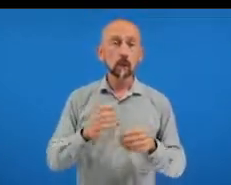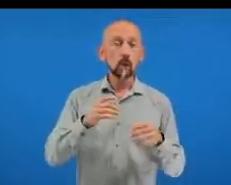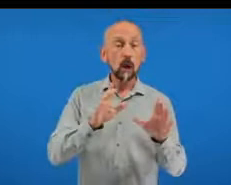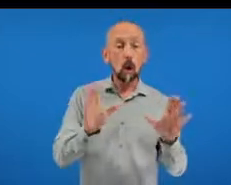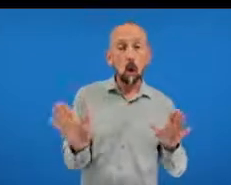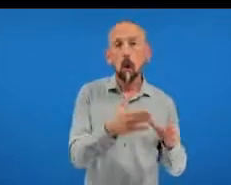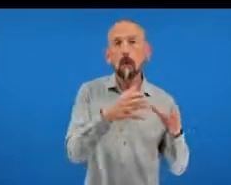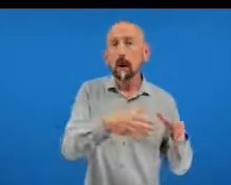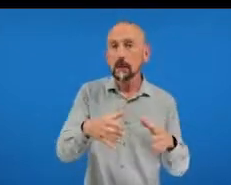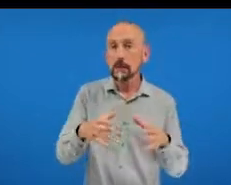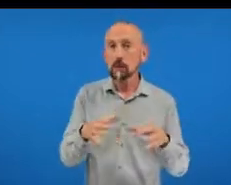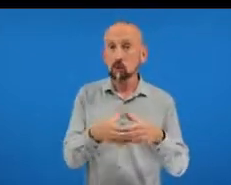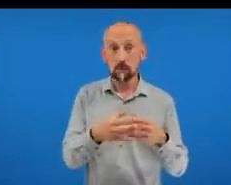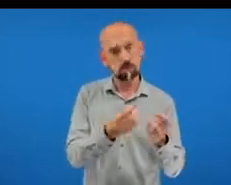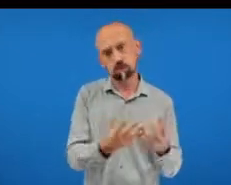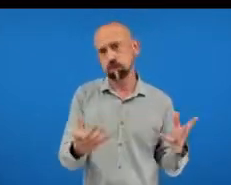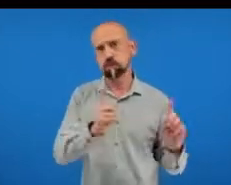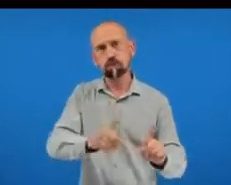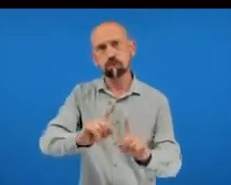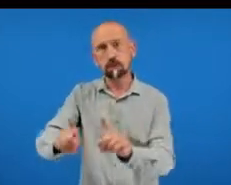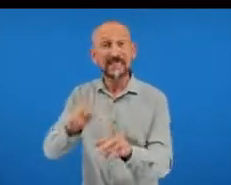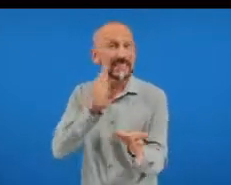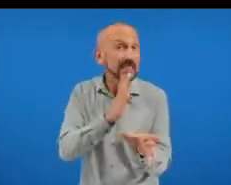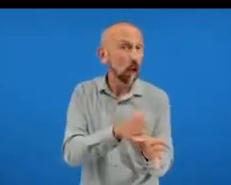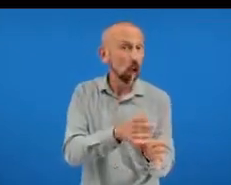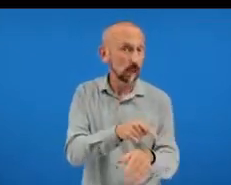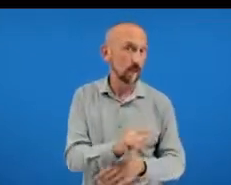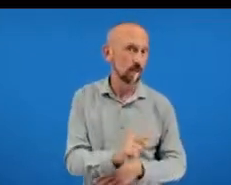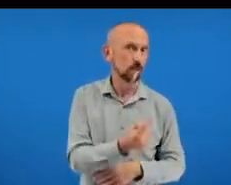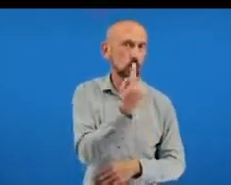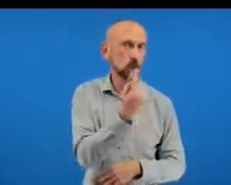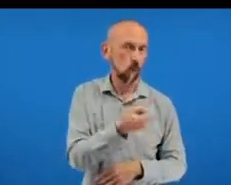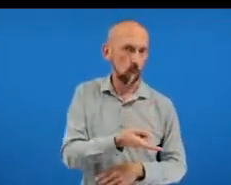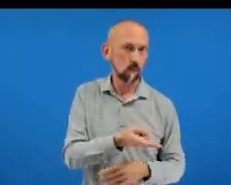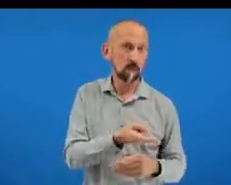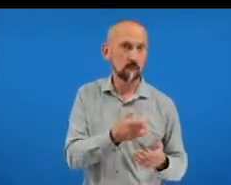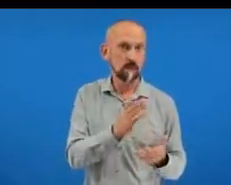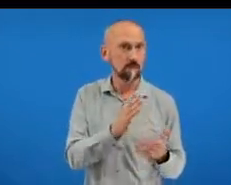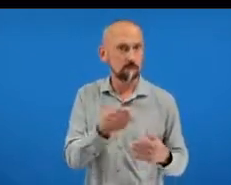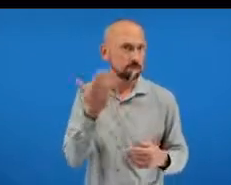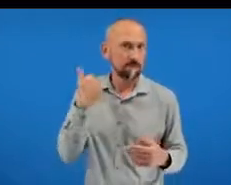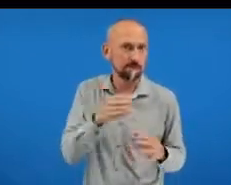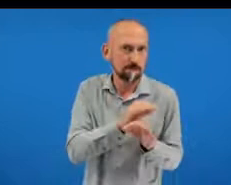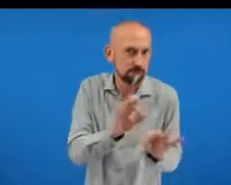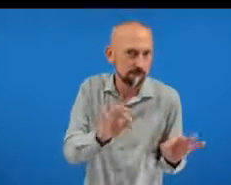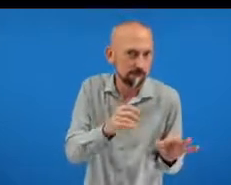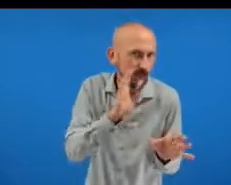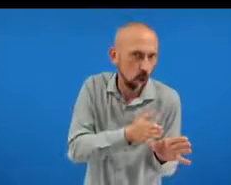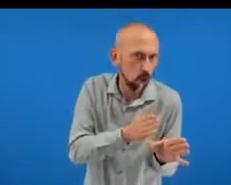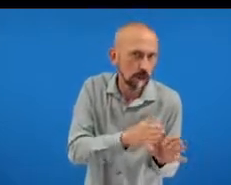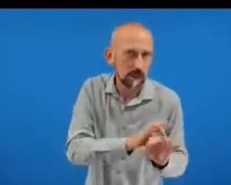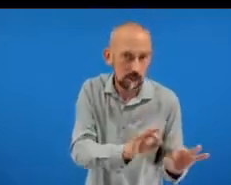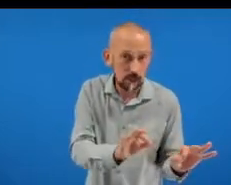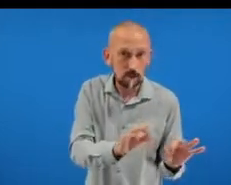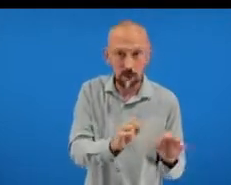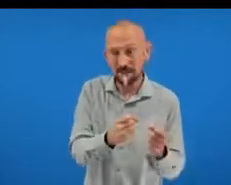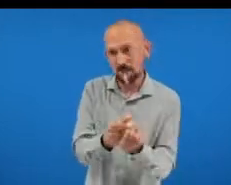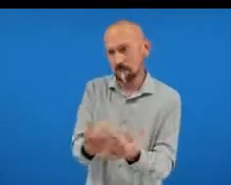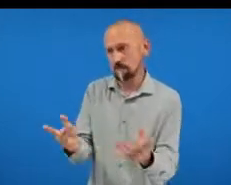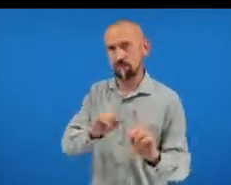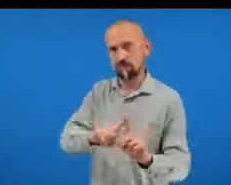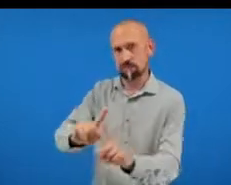one is a first of its kind. We've not had one before, so I'm proud of that. But there are so many all-party groups. I am